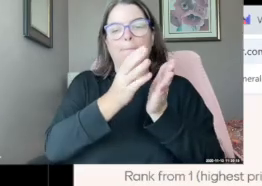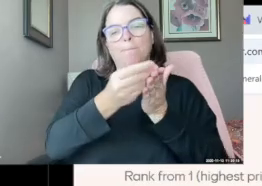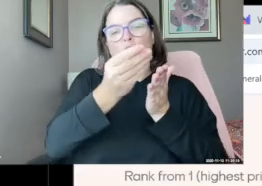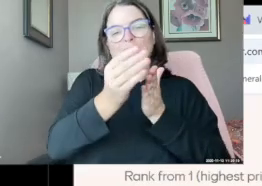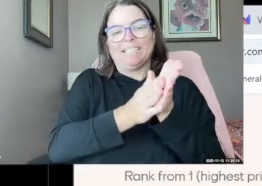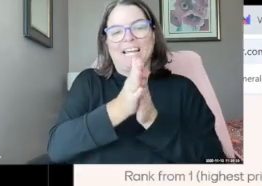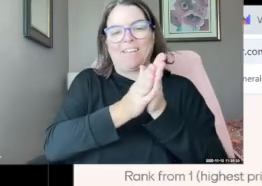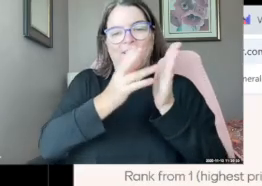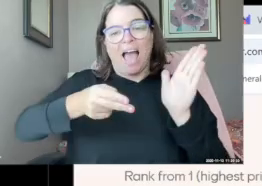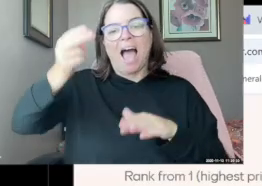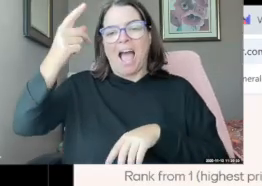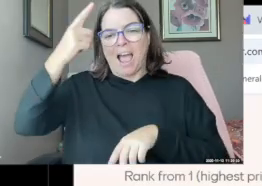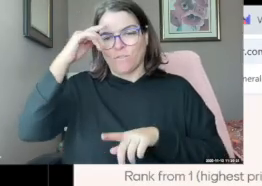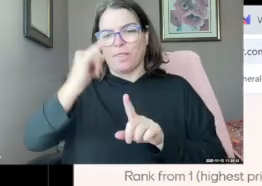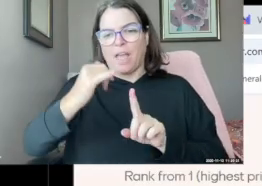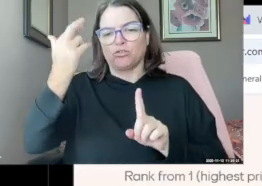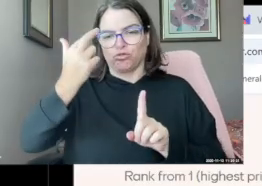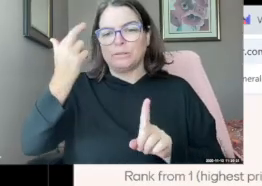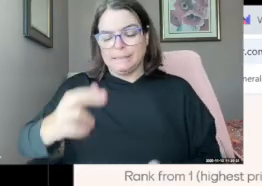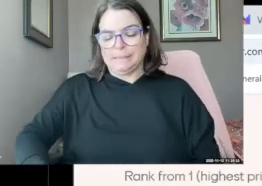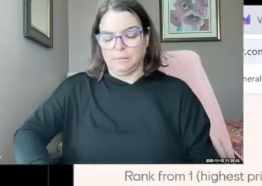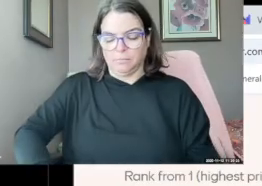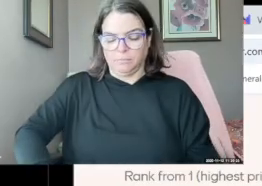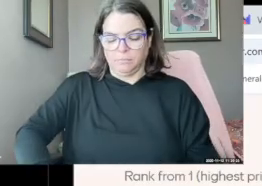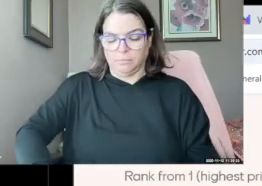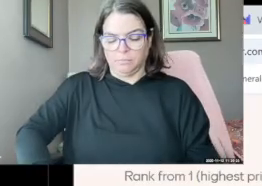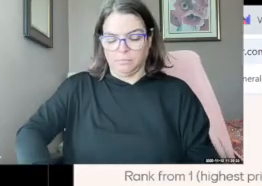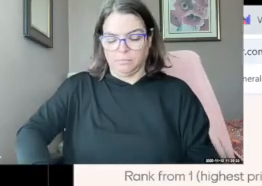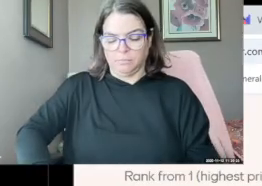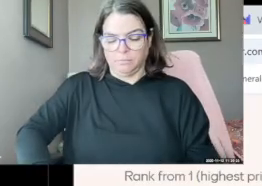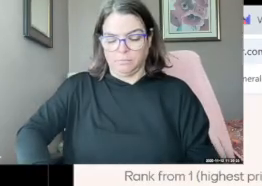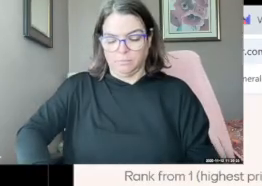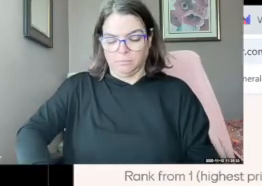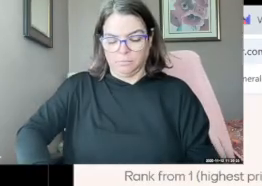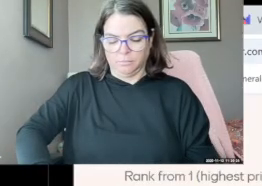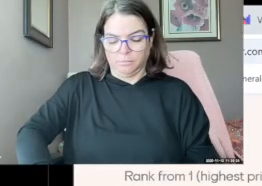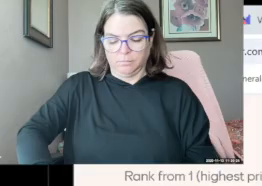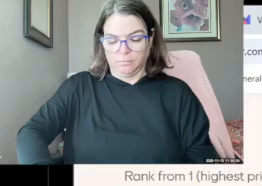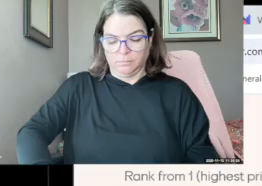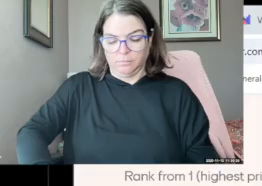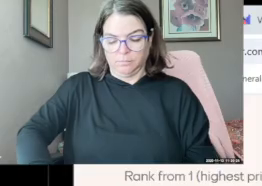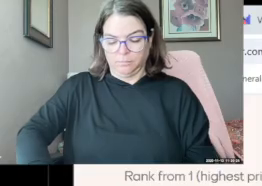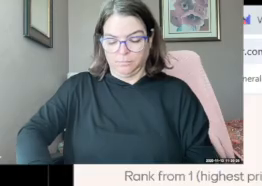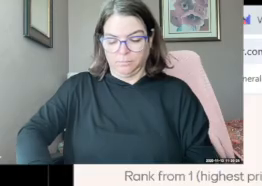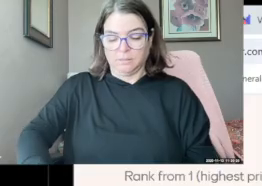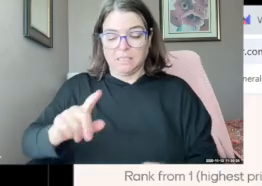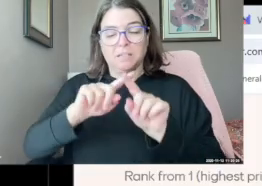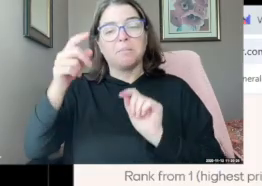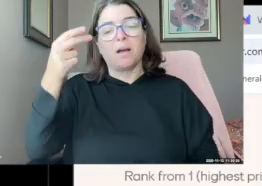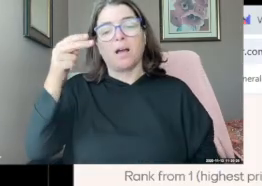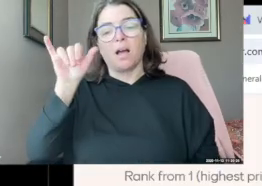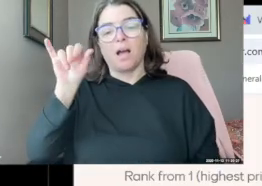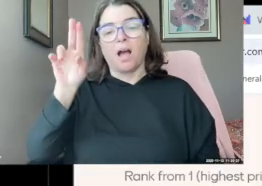really important. We, of course, ranked purchase incentives highest as well for these reasons.